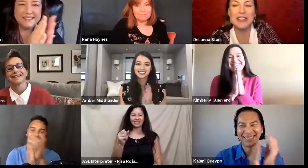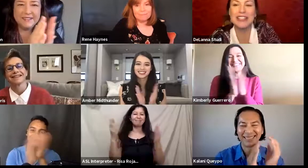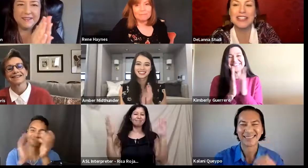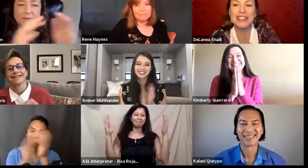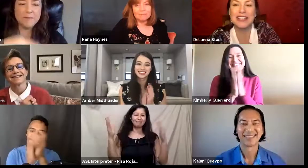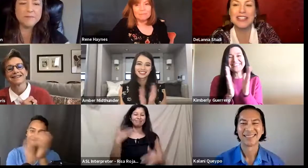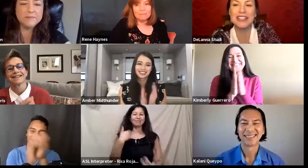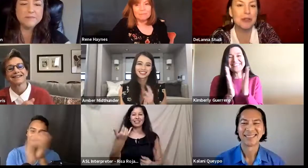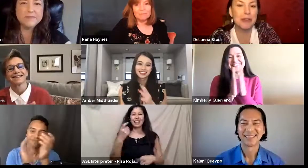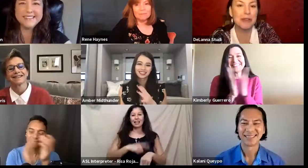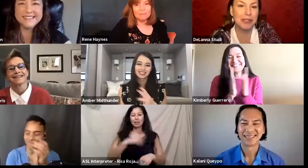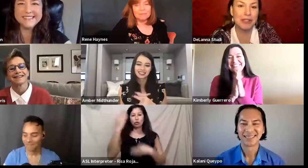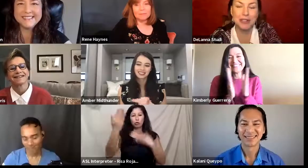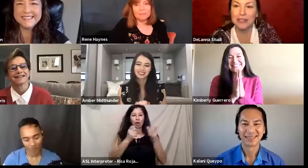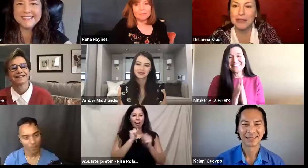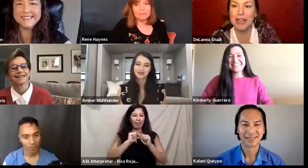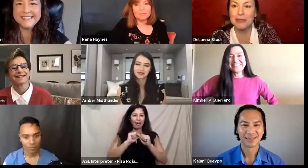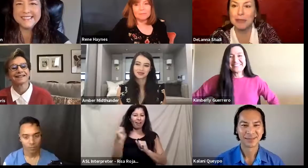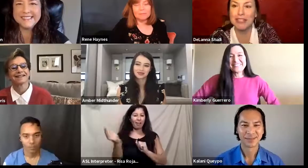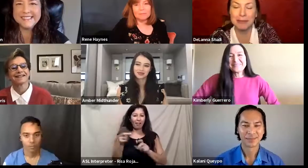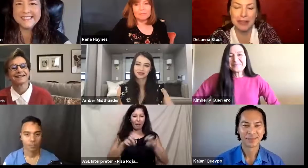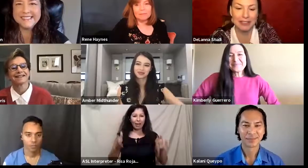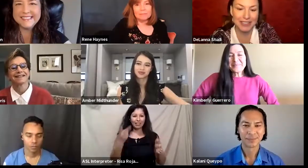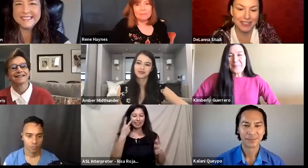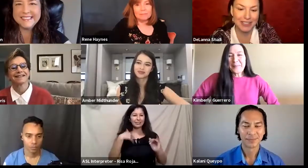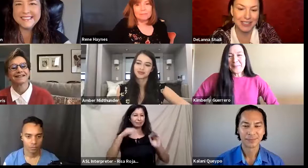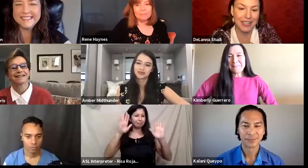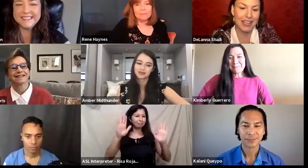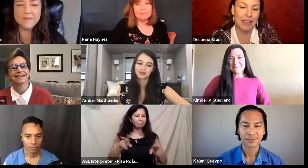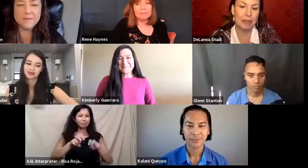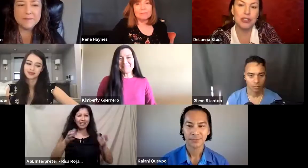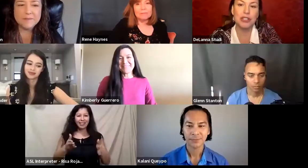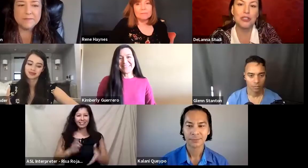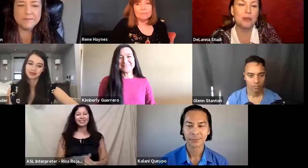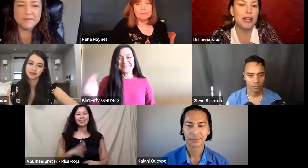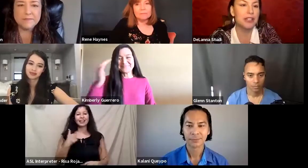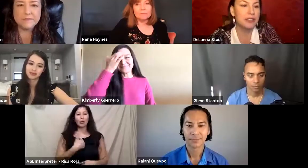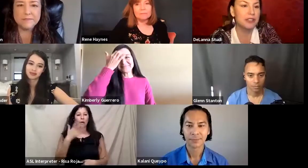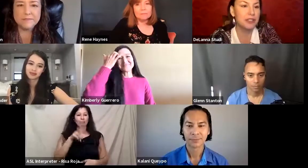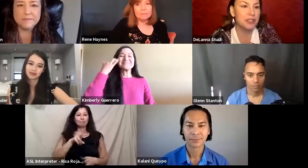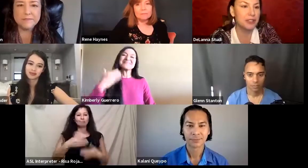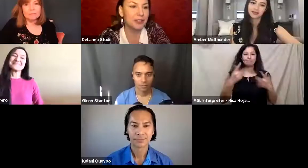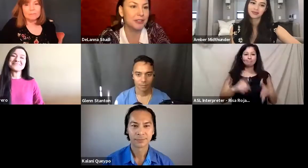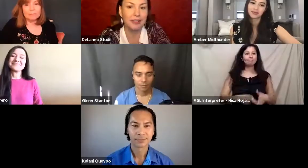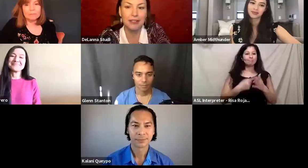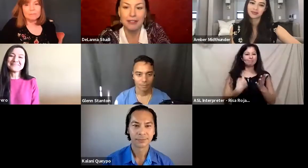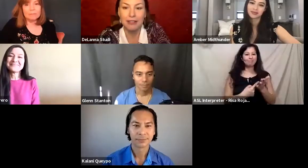So I'd like to take this moment to welcome everyone. As you can see, we have some amazing panelists, and we're just going to jump right into the